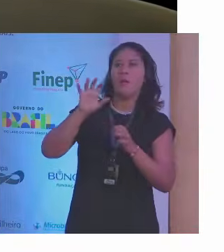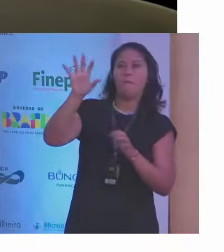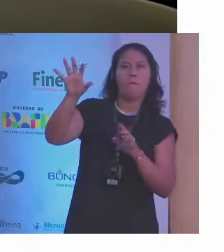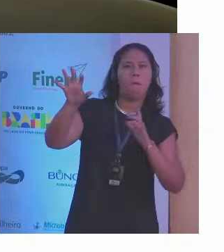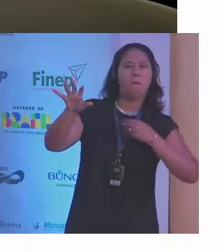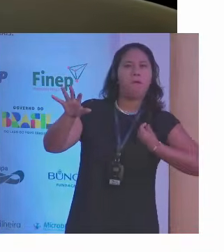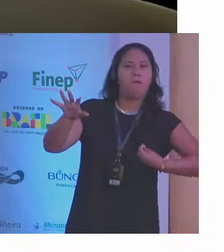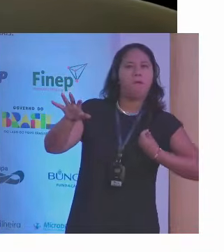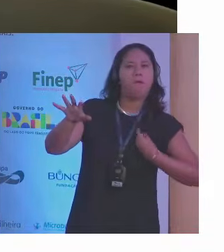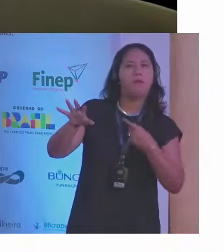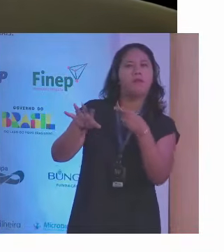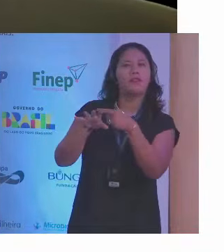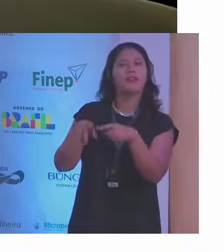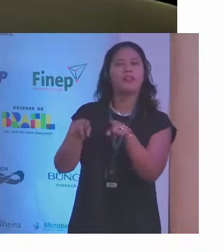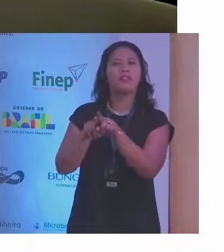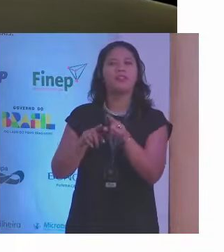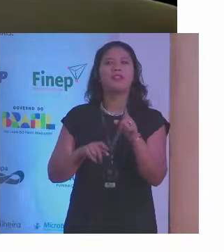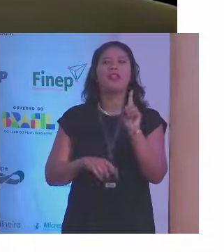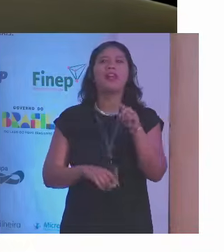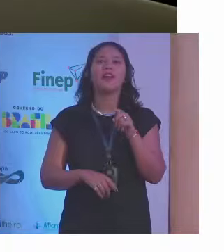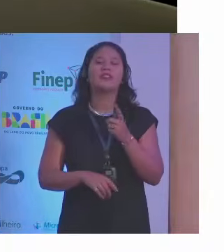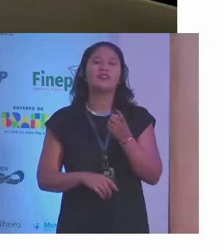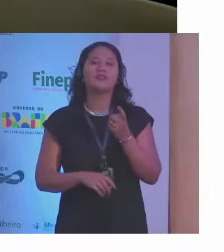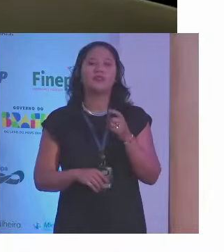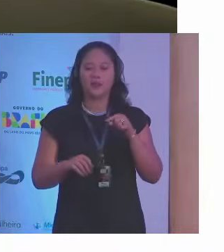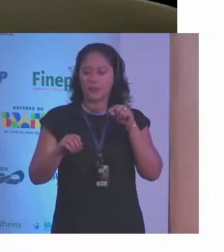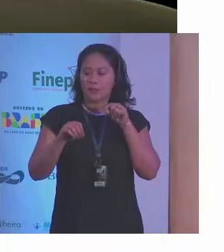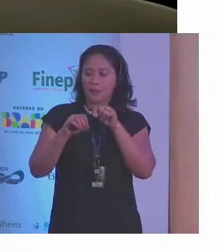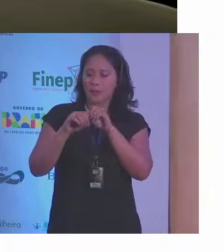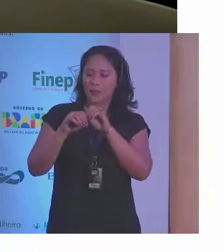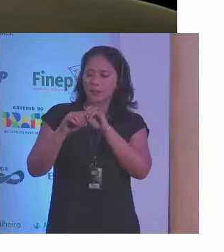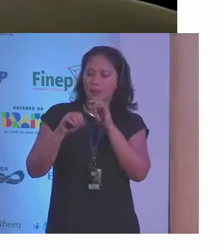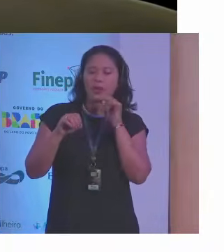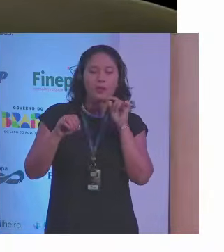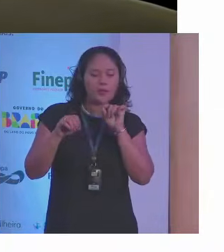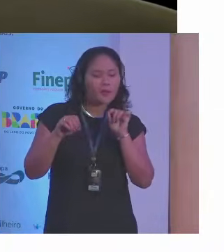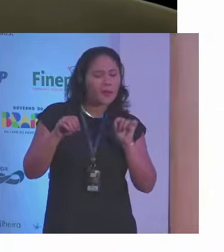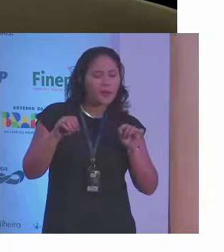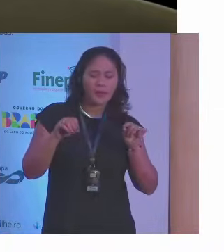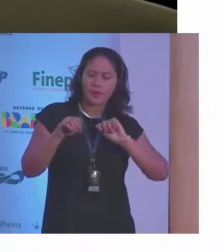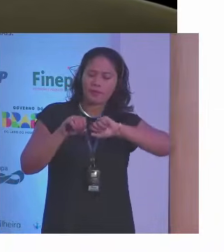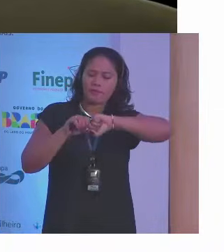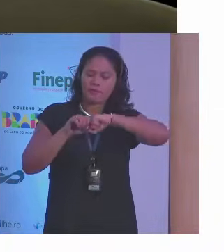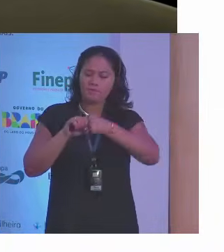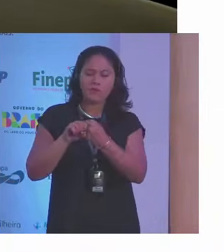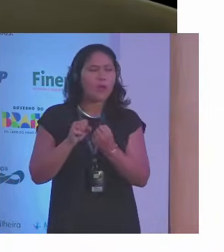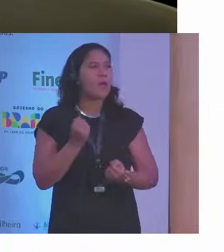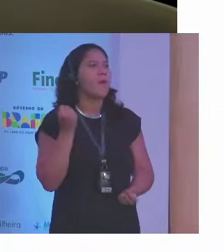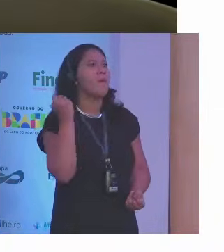bottle on the sea with a message inside, hoping it would end somewhere,